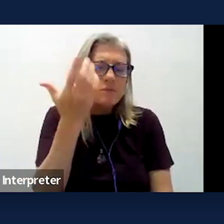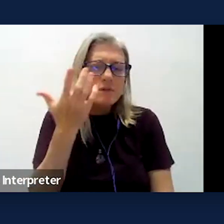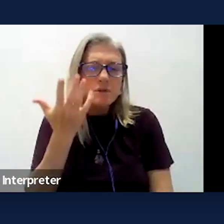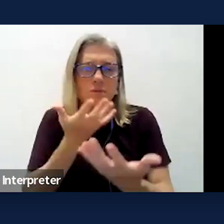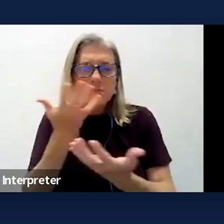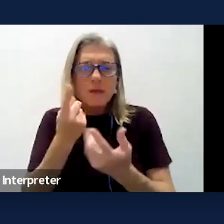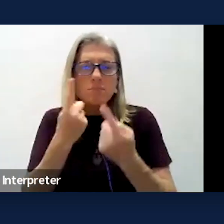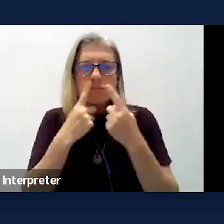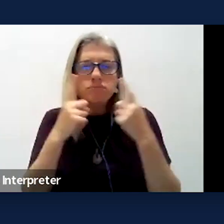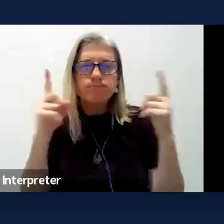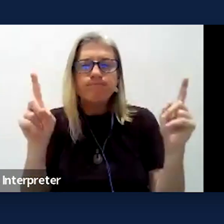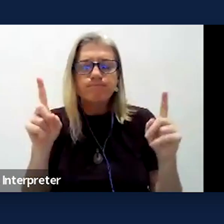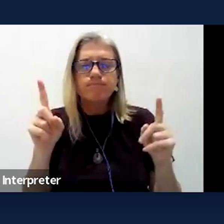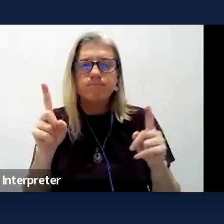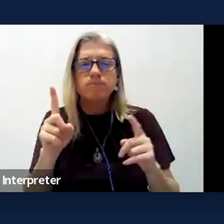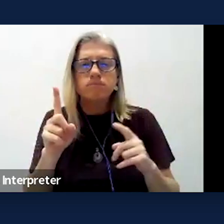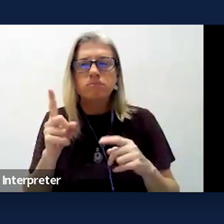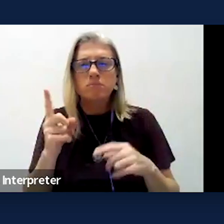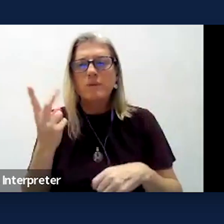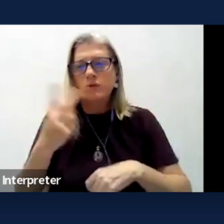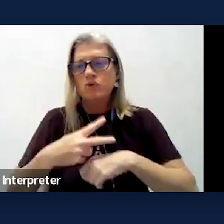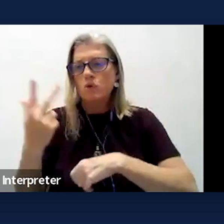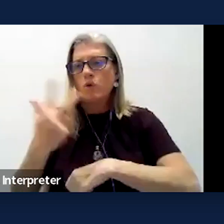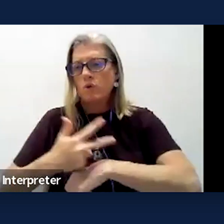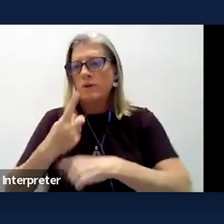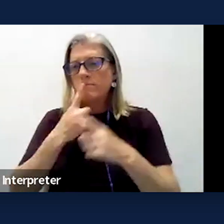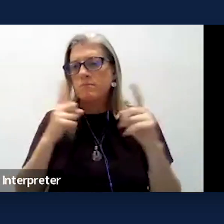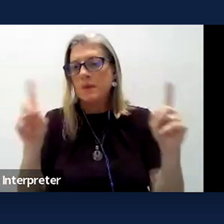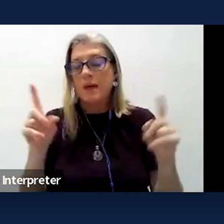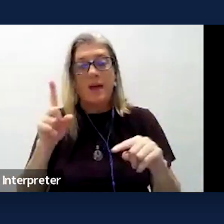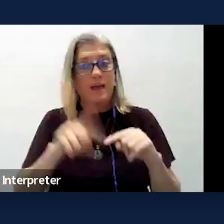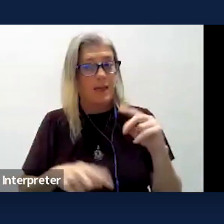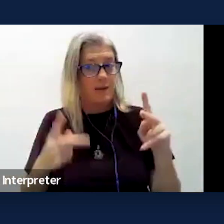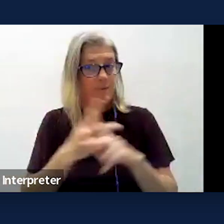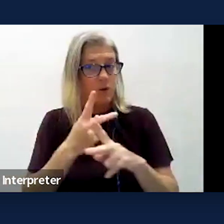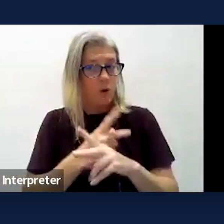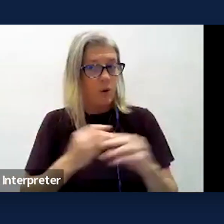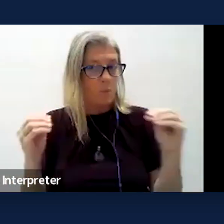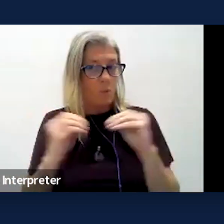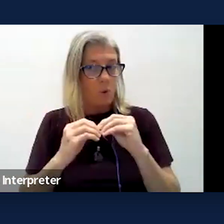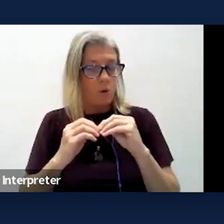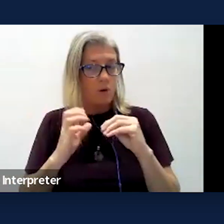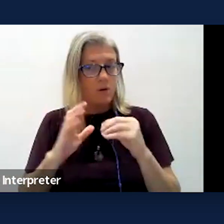into every 2 to 3 days, but I can't seem to get faster than that.